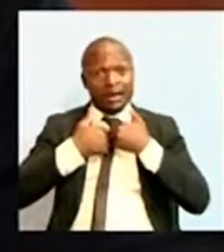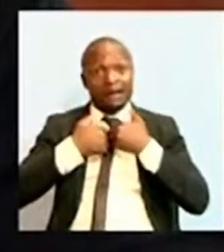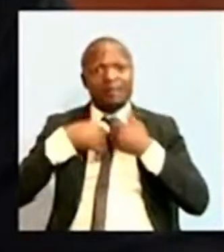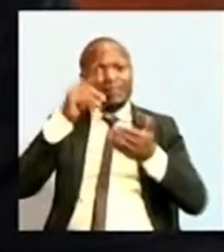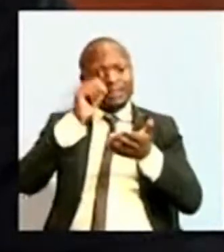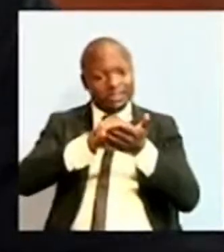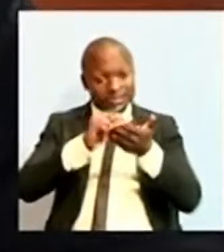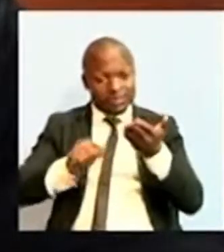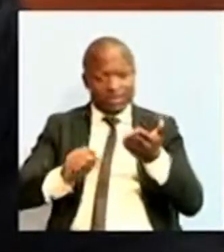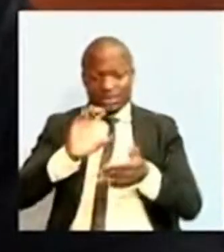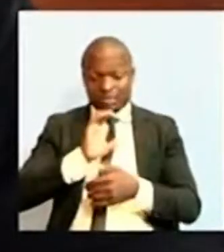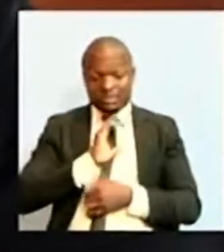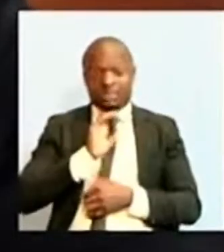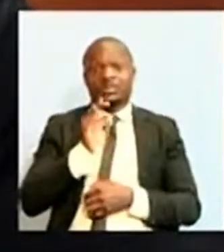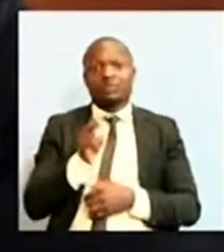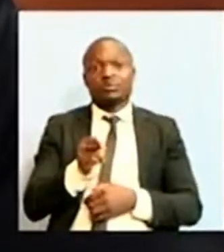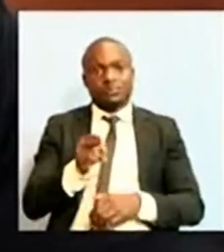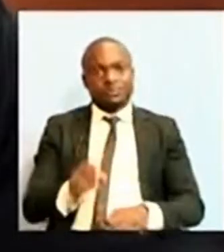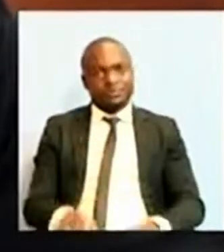Chililabombwe,